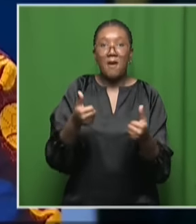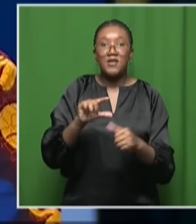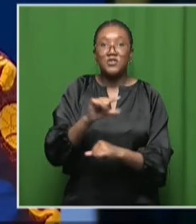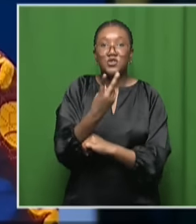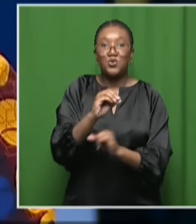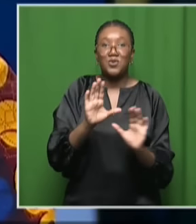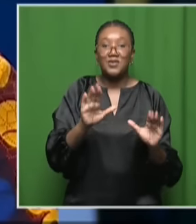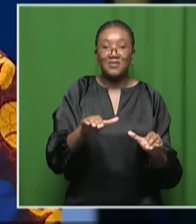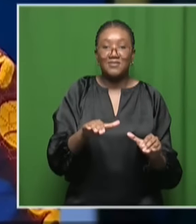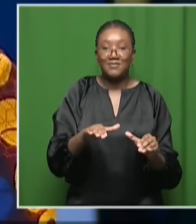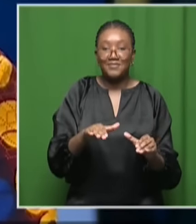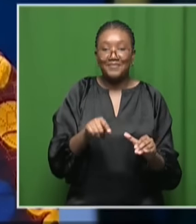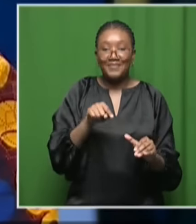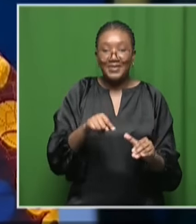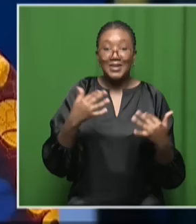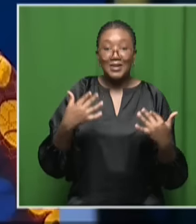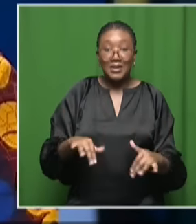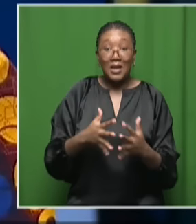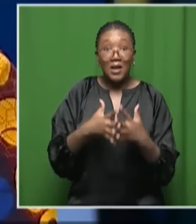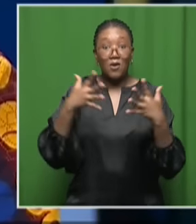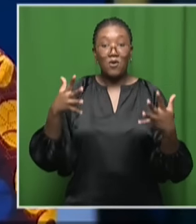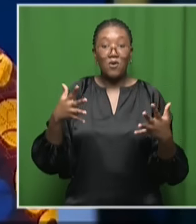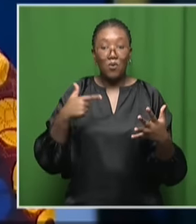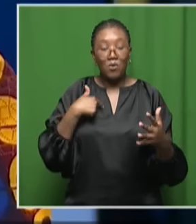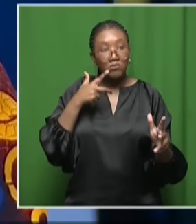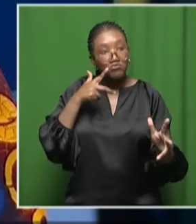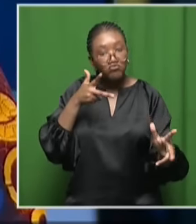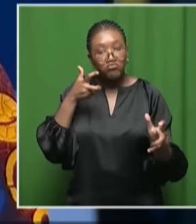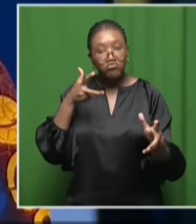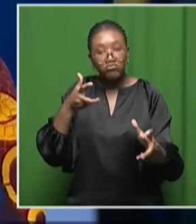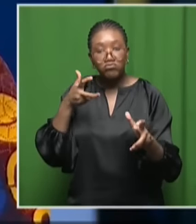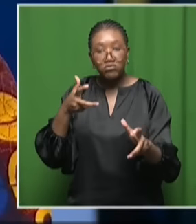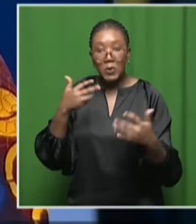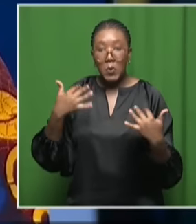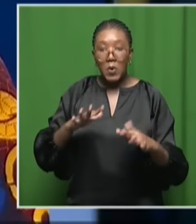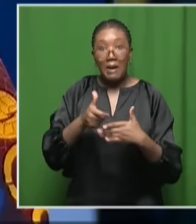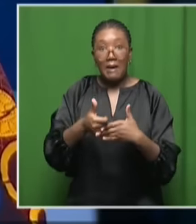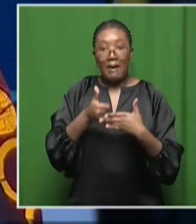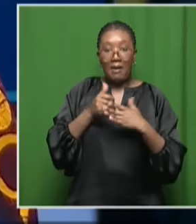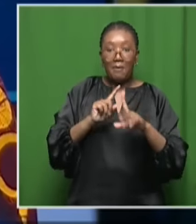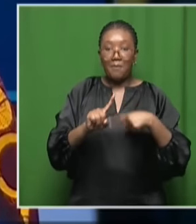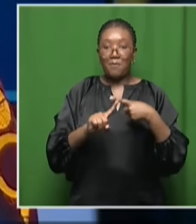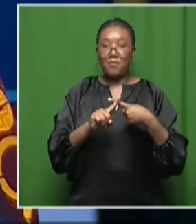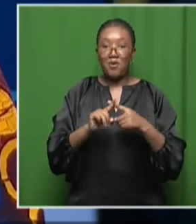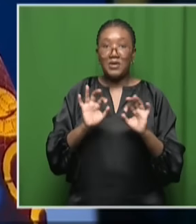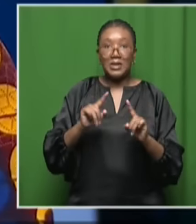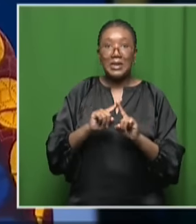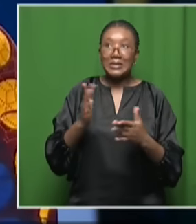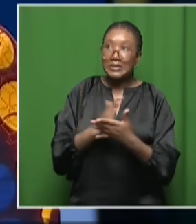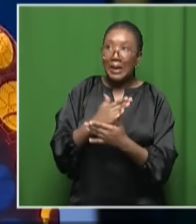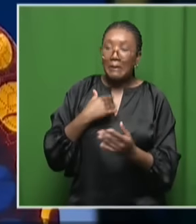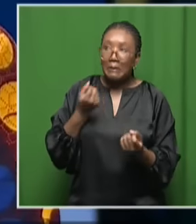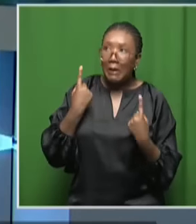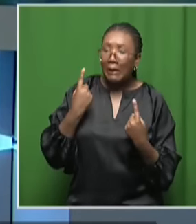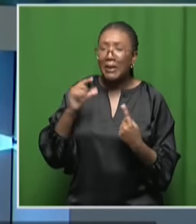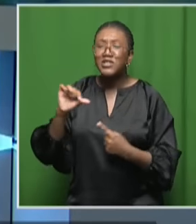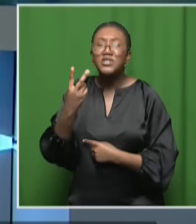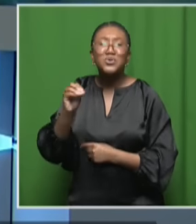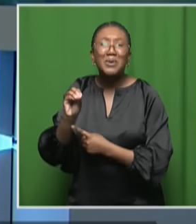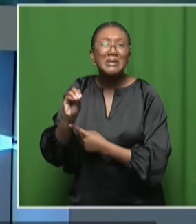participation in the G20, there's a lot that we have gained out of it, and it's a good thing that we don't know what it is,